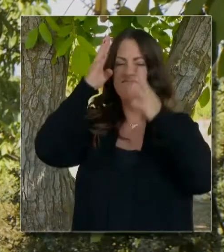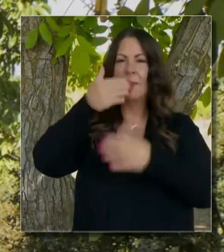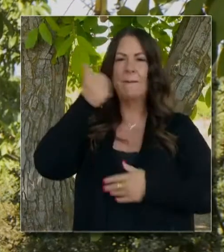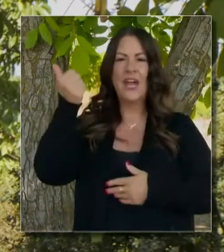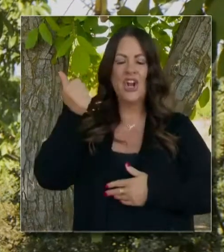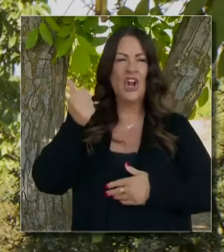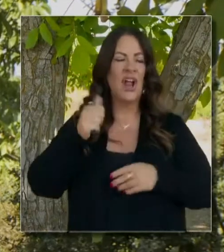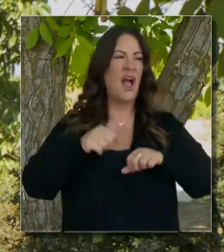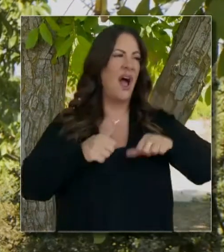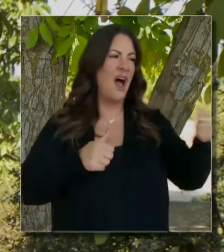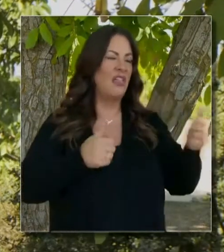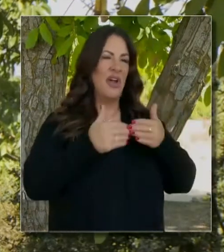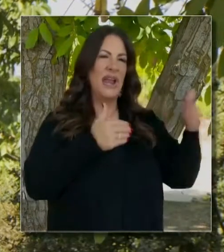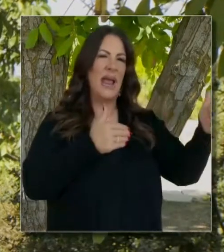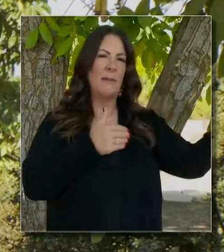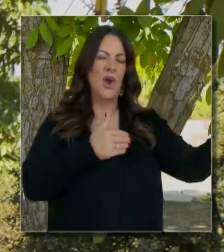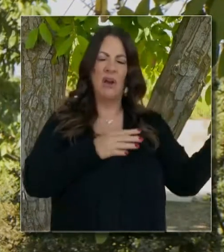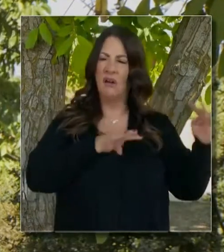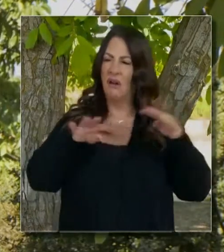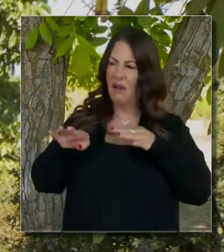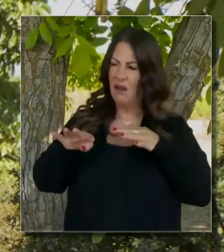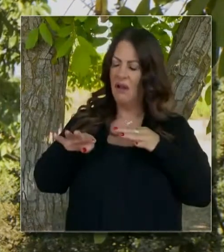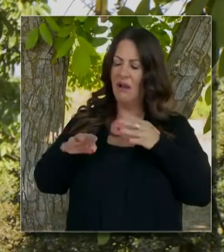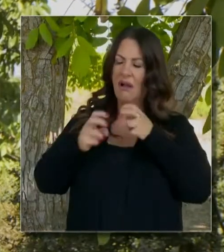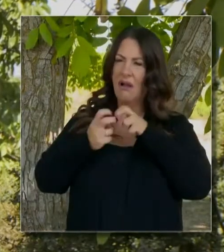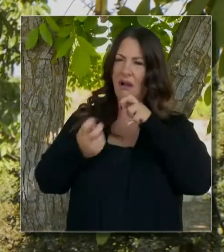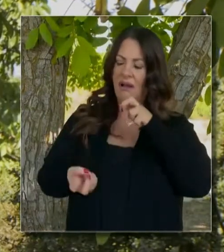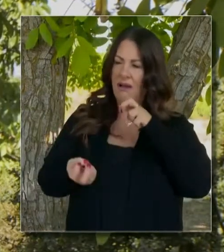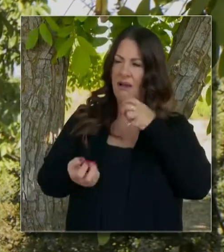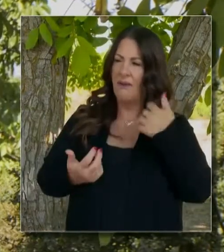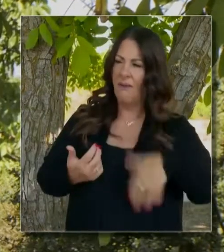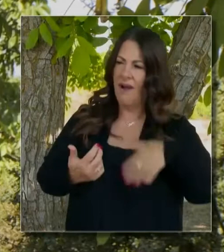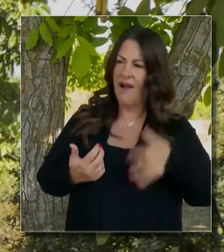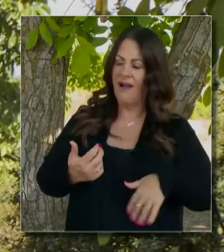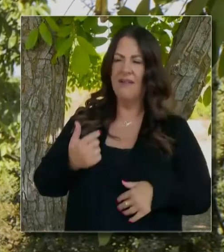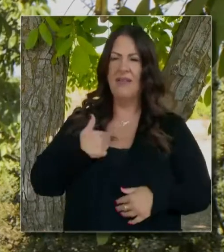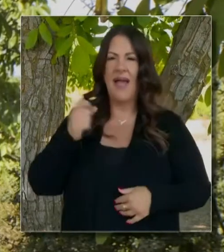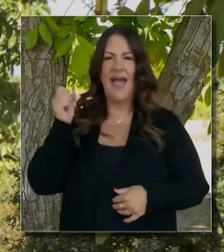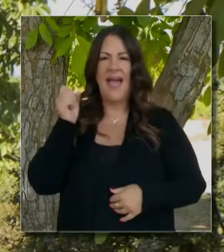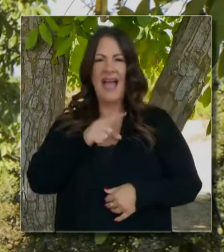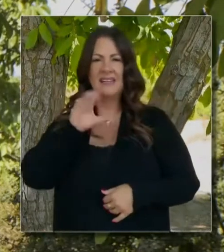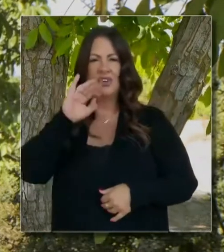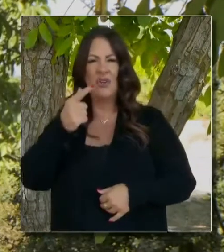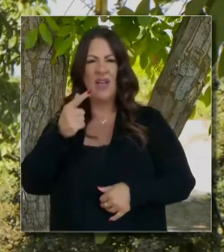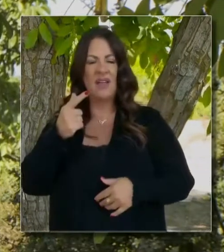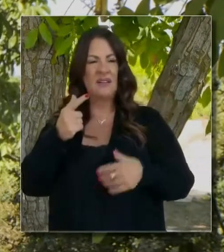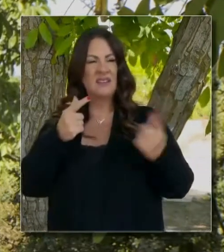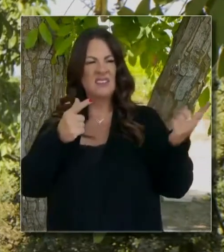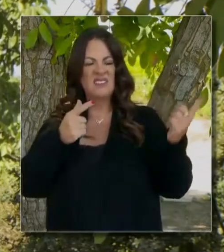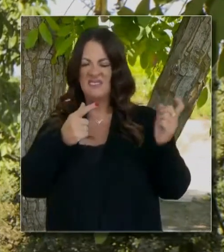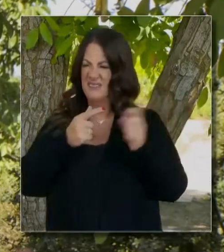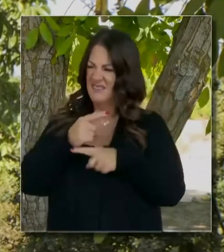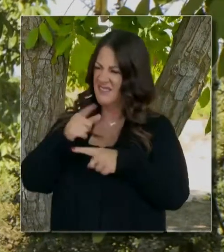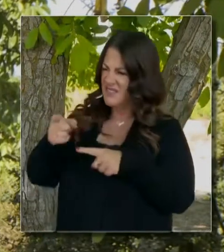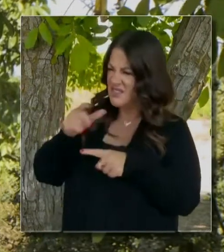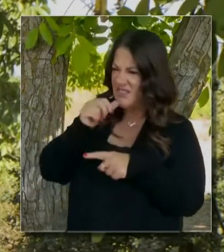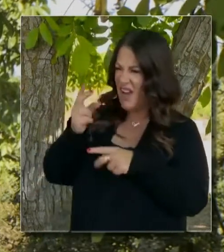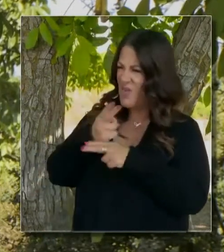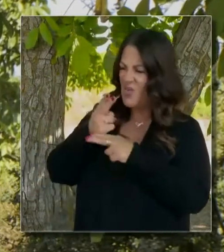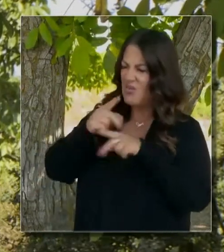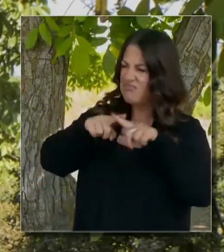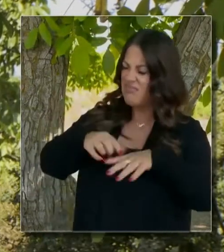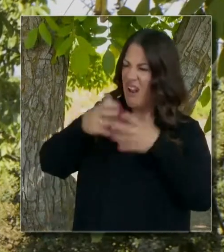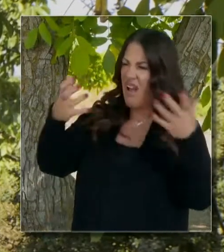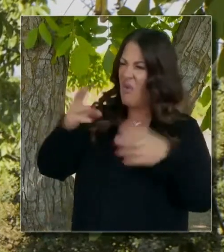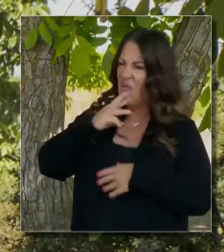folks right here on this farm about, well, Craig, how come you're not using as much water? Why are there so many